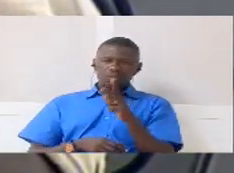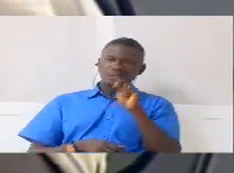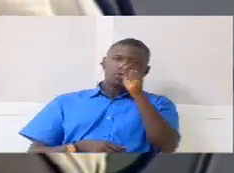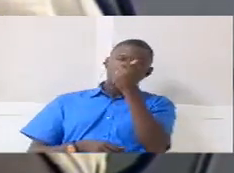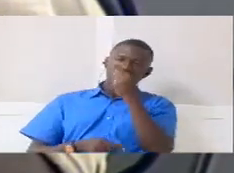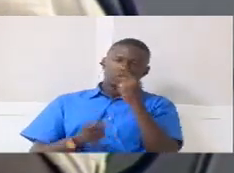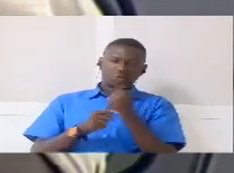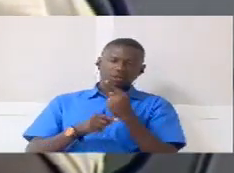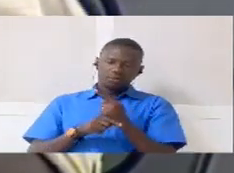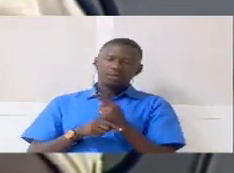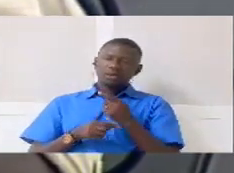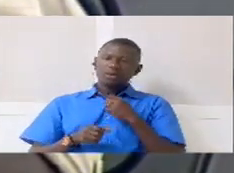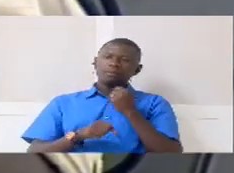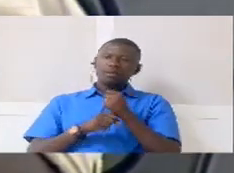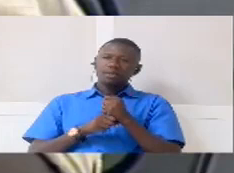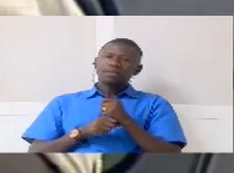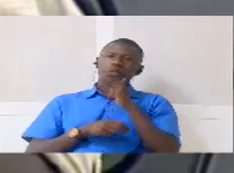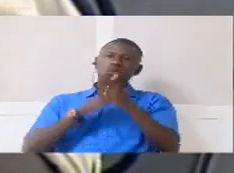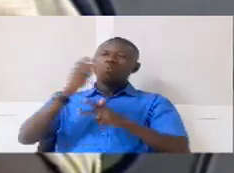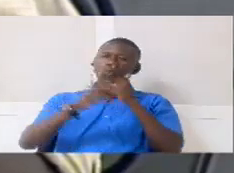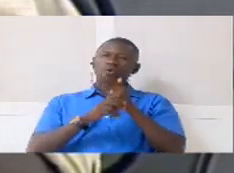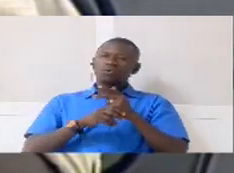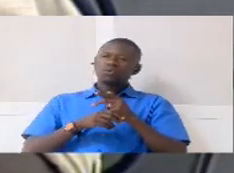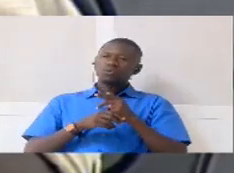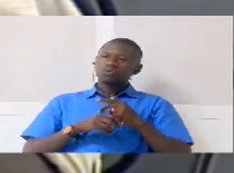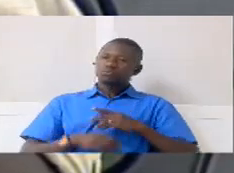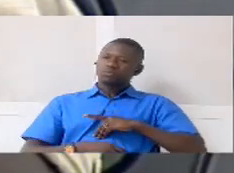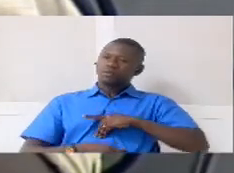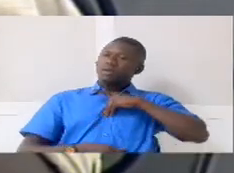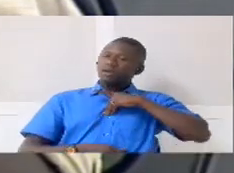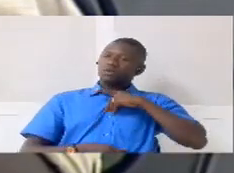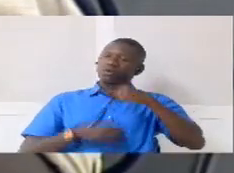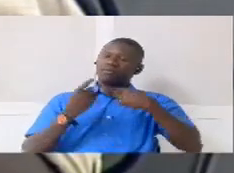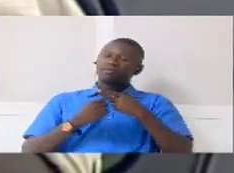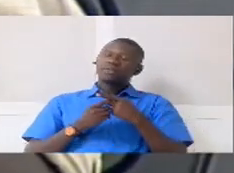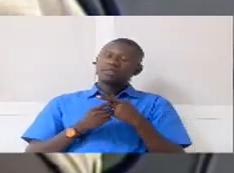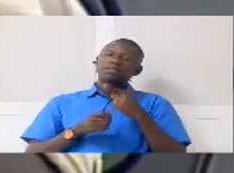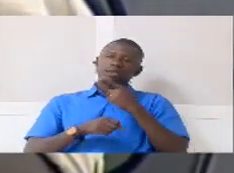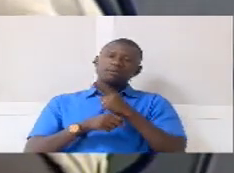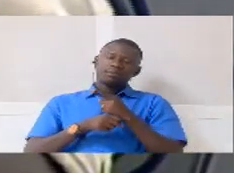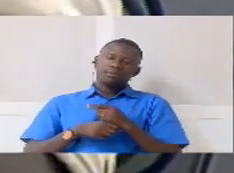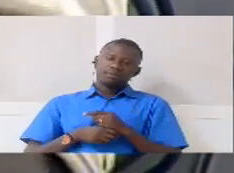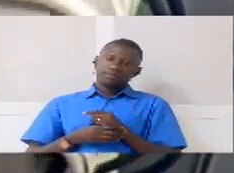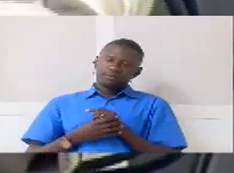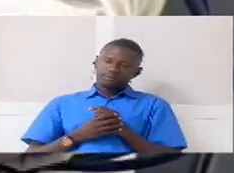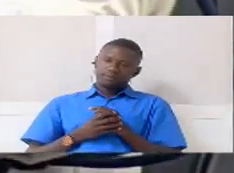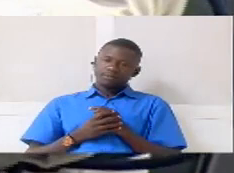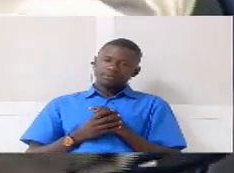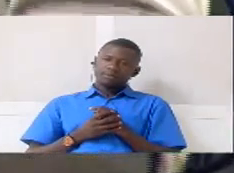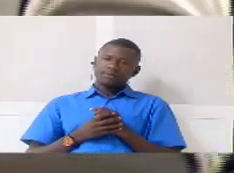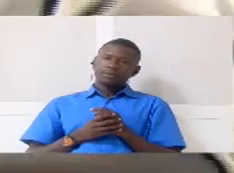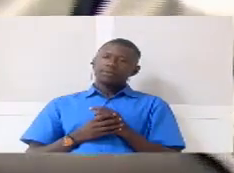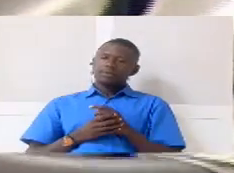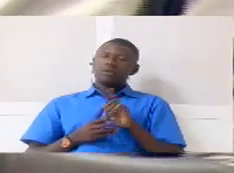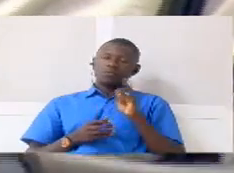happened. Let's look forward to a new Gambia, a Gambia which will be an inspiration for the rest of the world. That